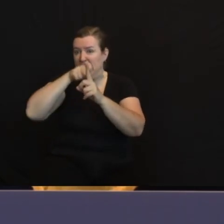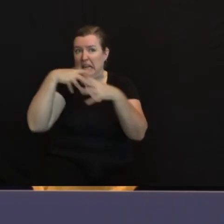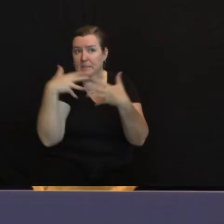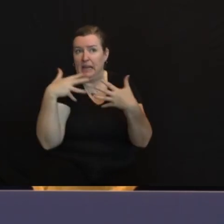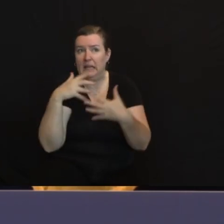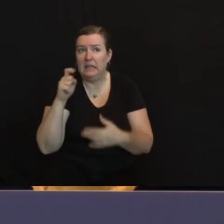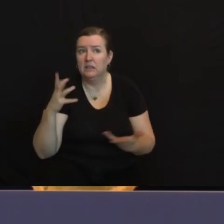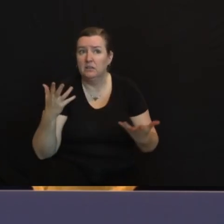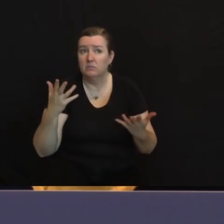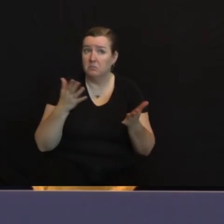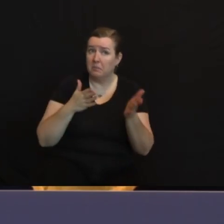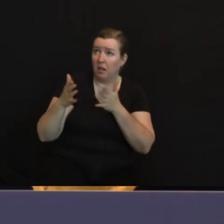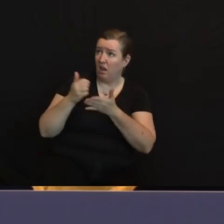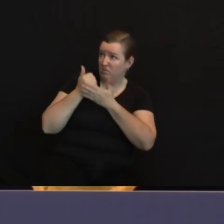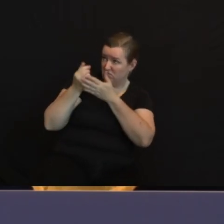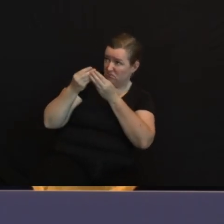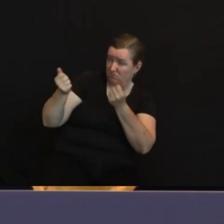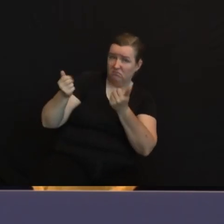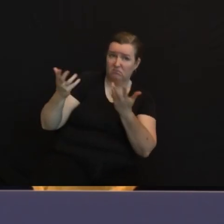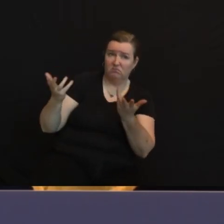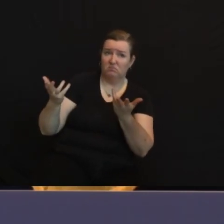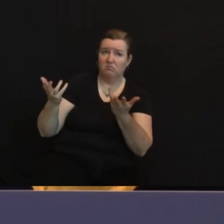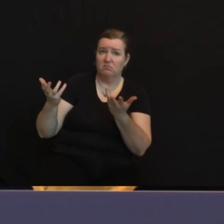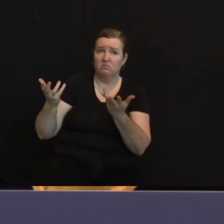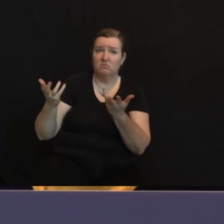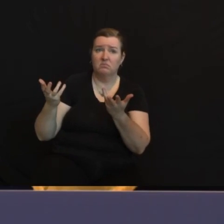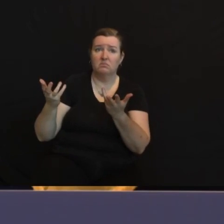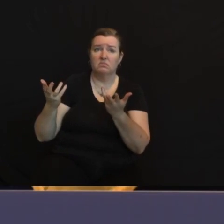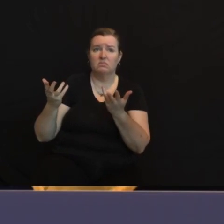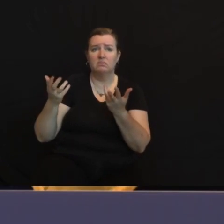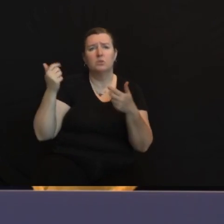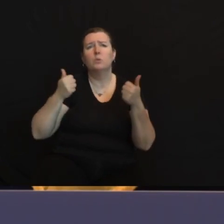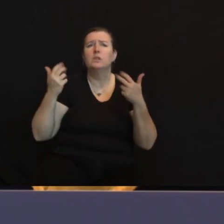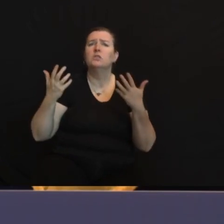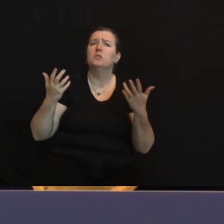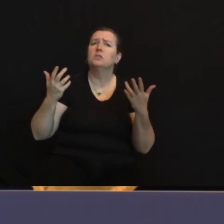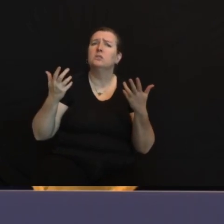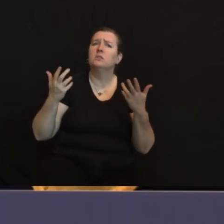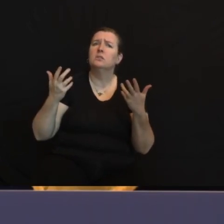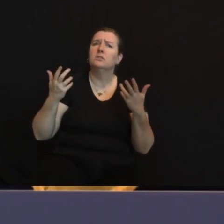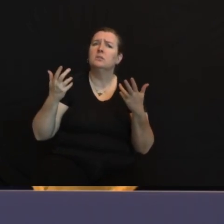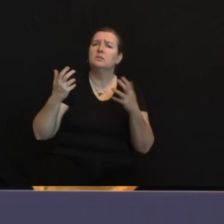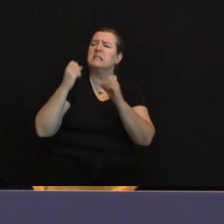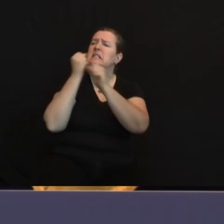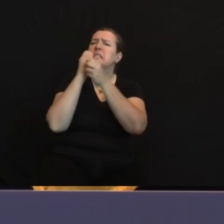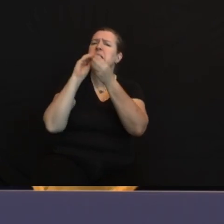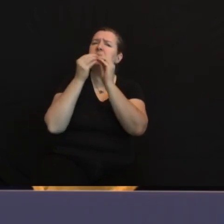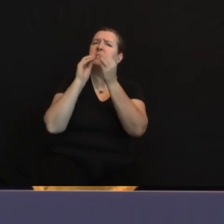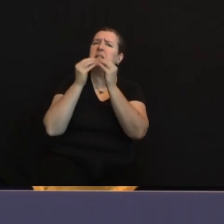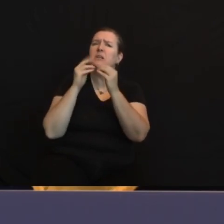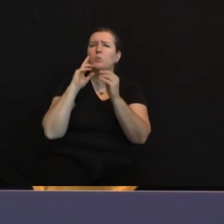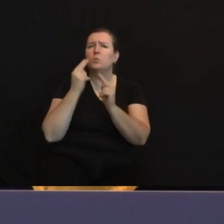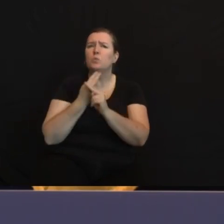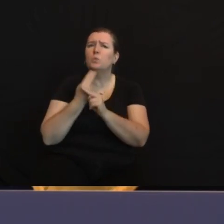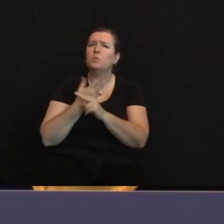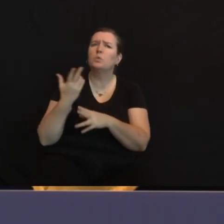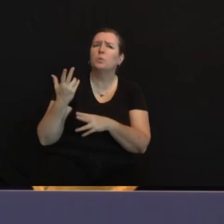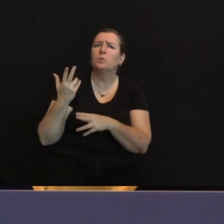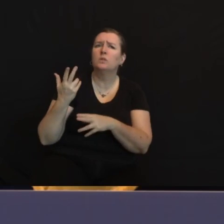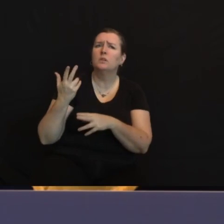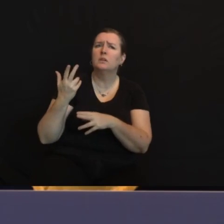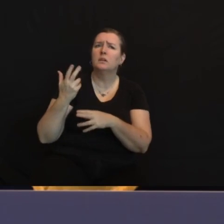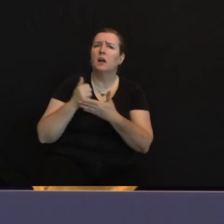but what are the metrics you will base a decision on to roll back reopenings, and what would be the first sectors to close? The Dean